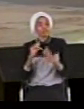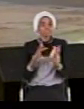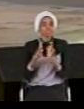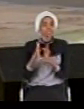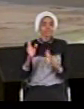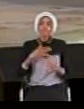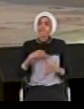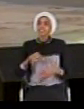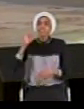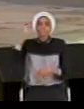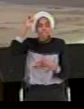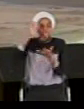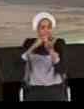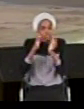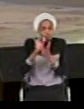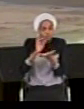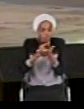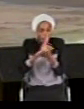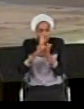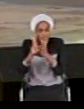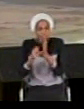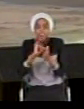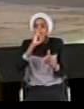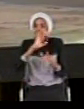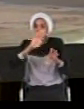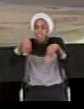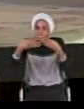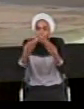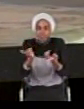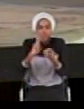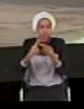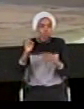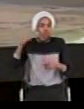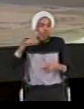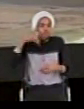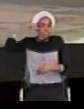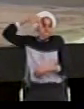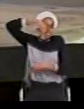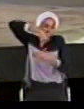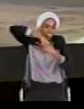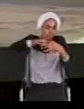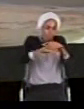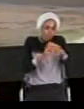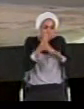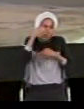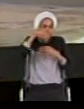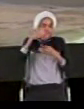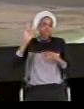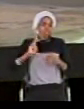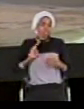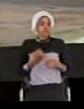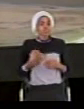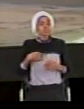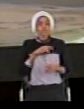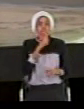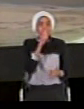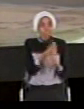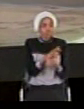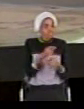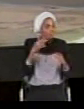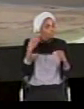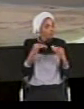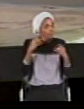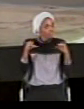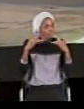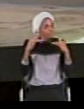righteousness given unto us, imputed unto us. We're justified, we're saved, we're